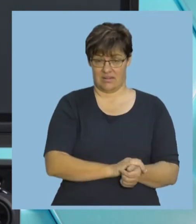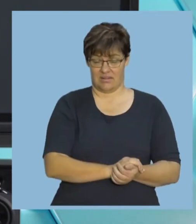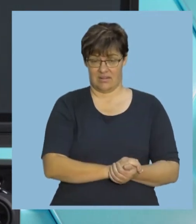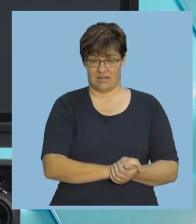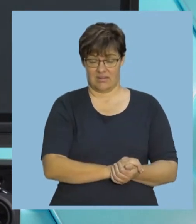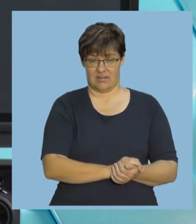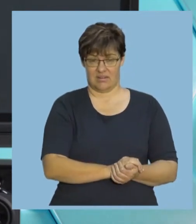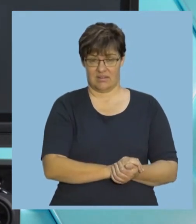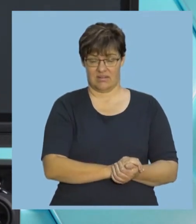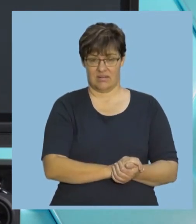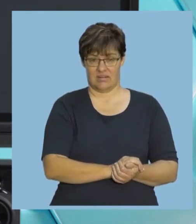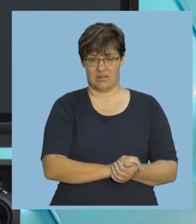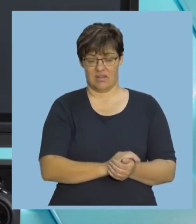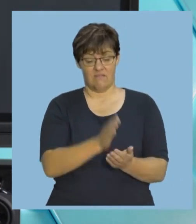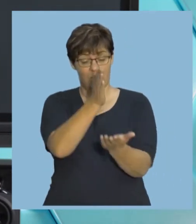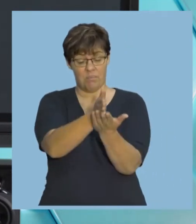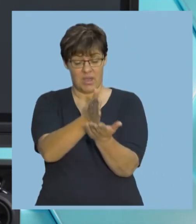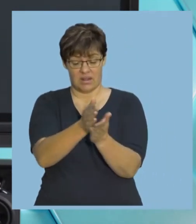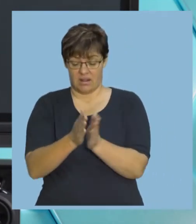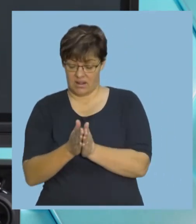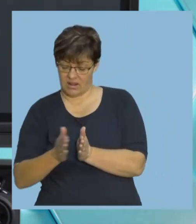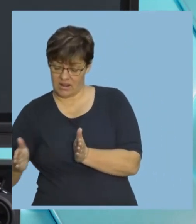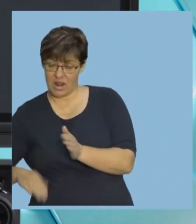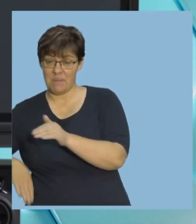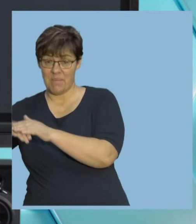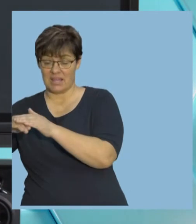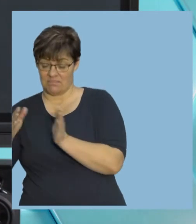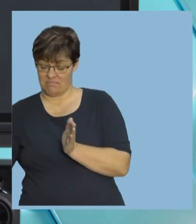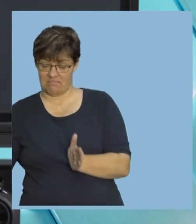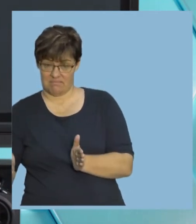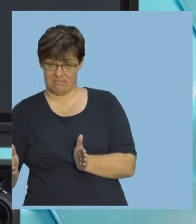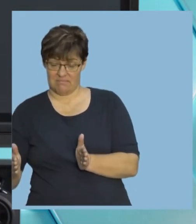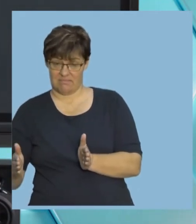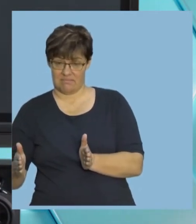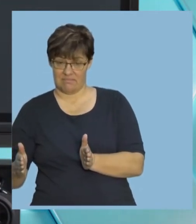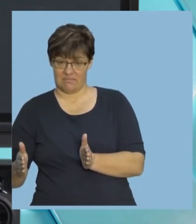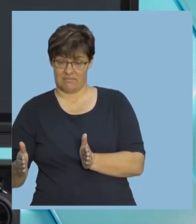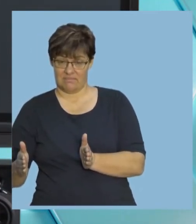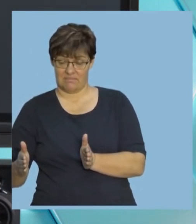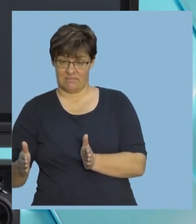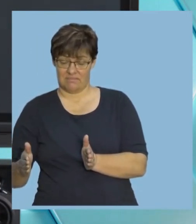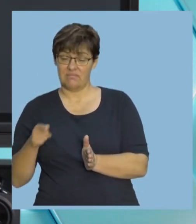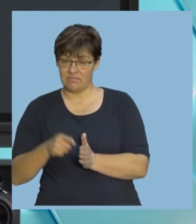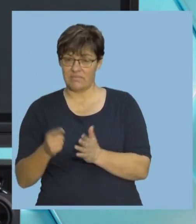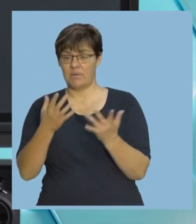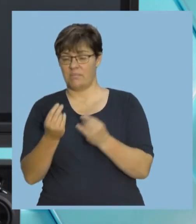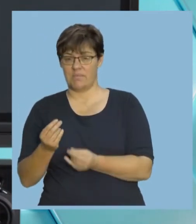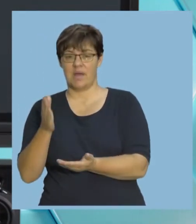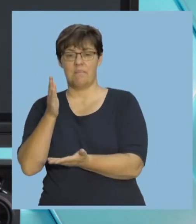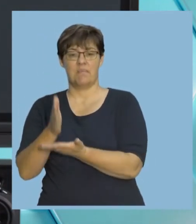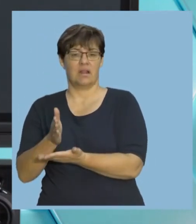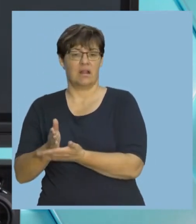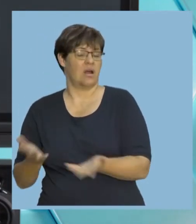Q1. Then from the median to the maximum, the last value, we calculate a